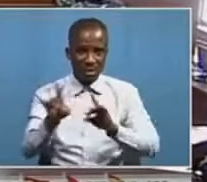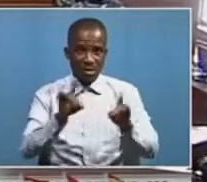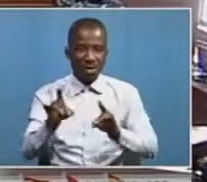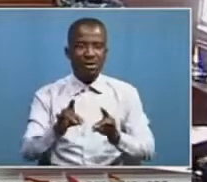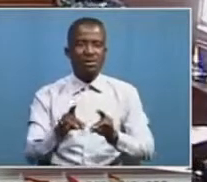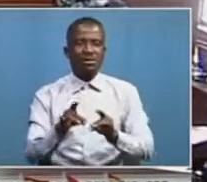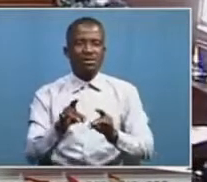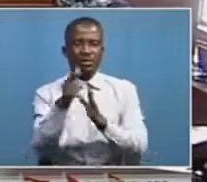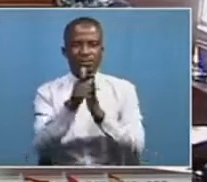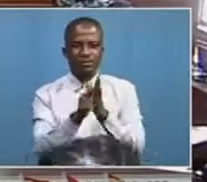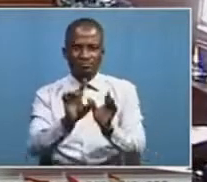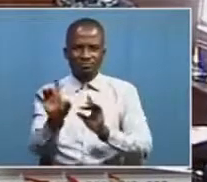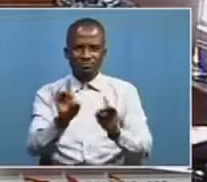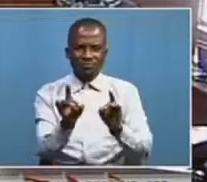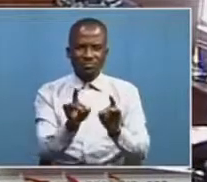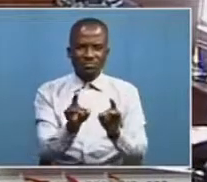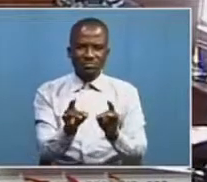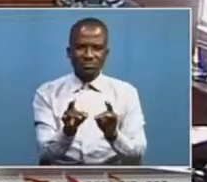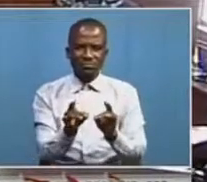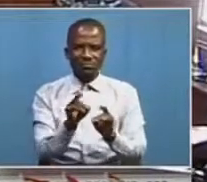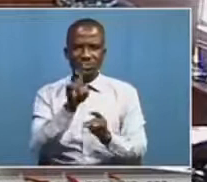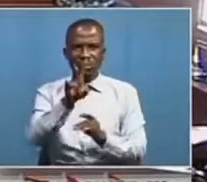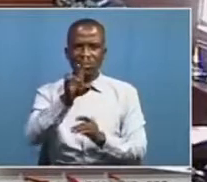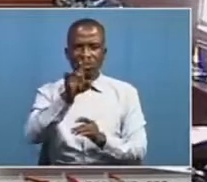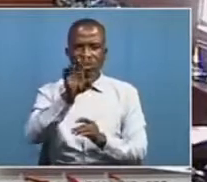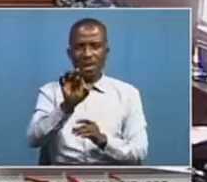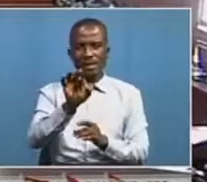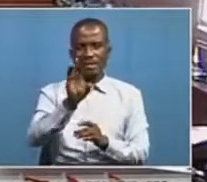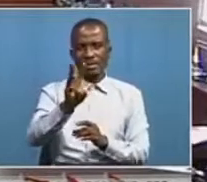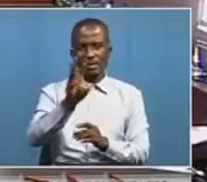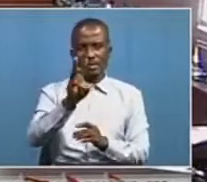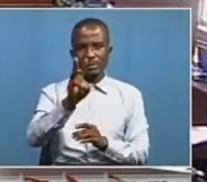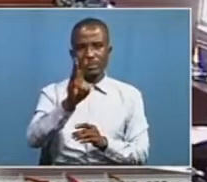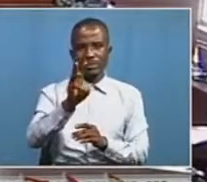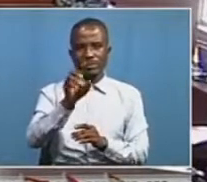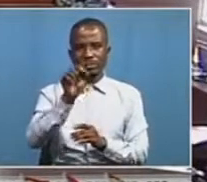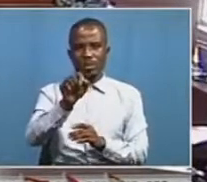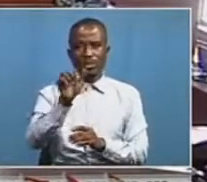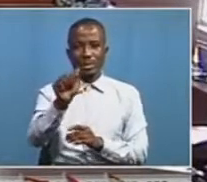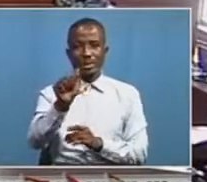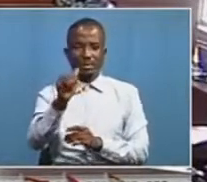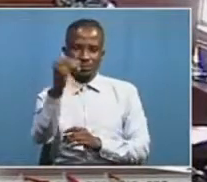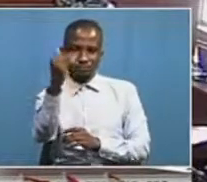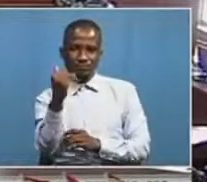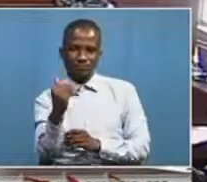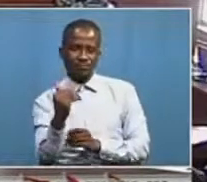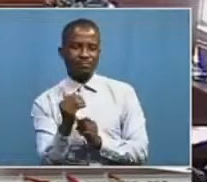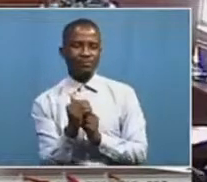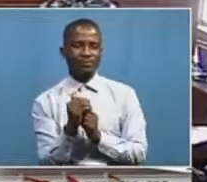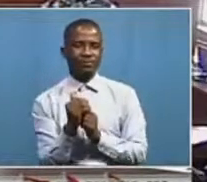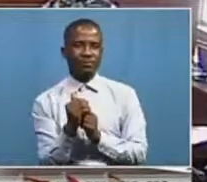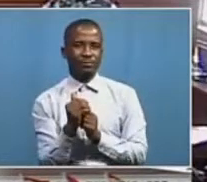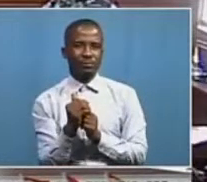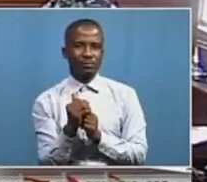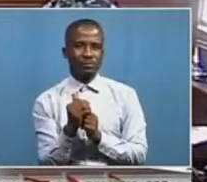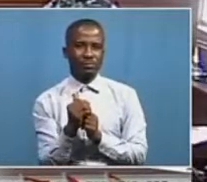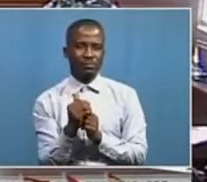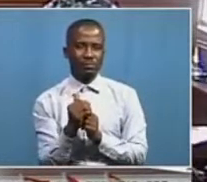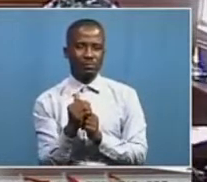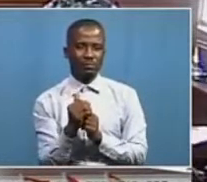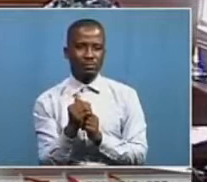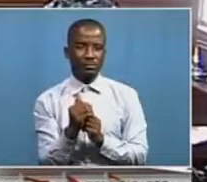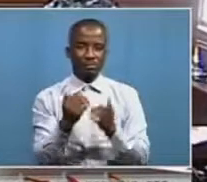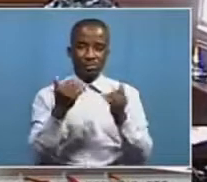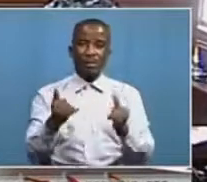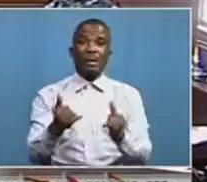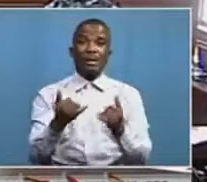Articles 23, 296A and B, and 63.3 of the 1992 Constitution.